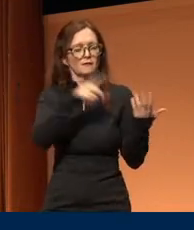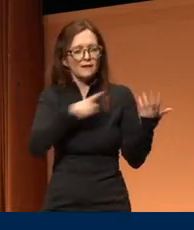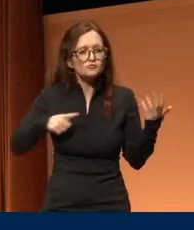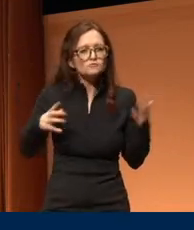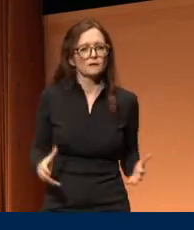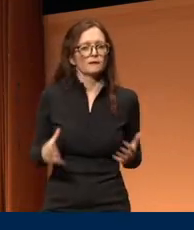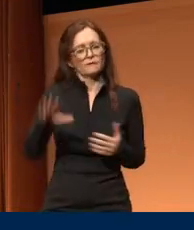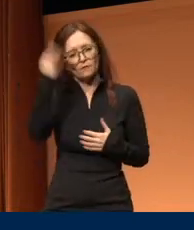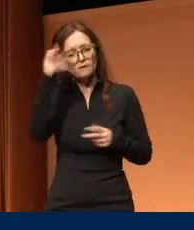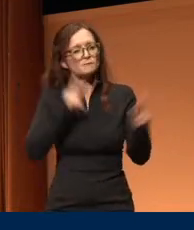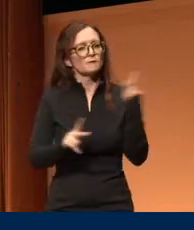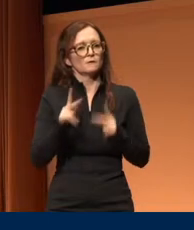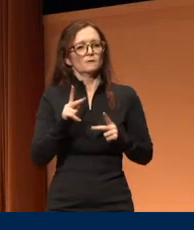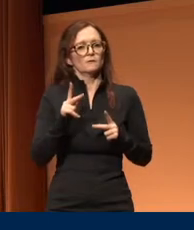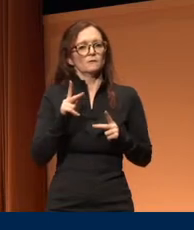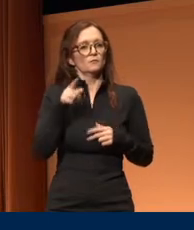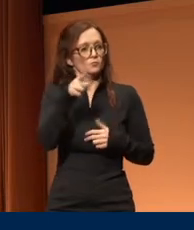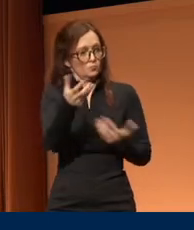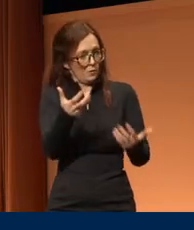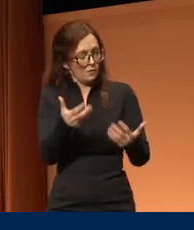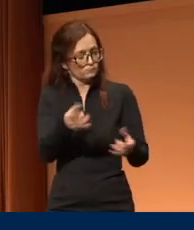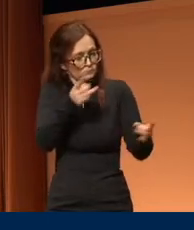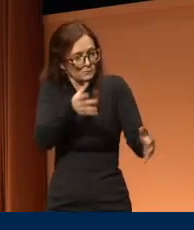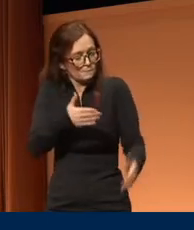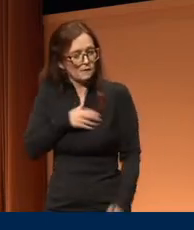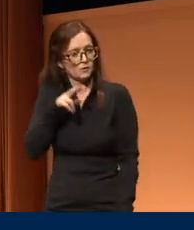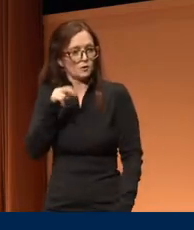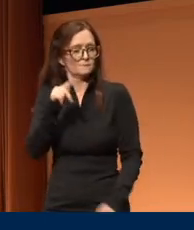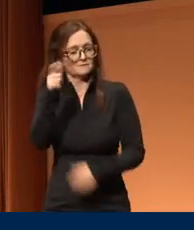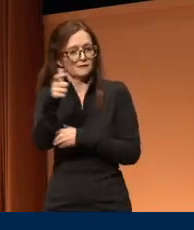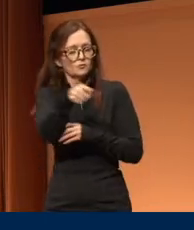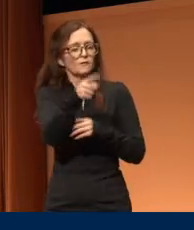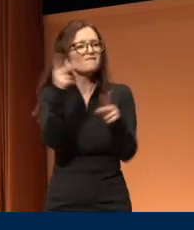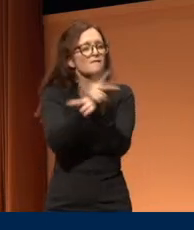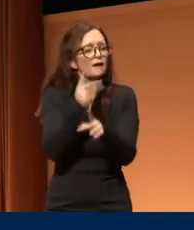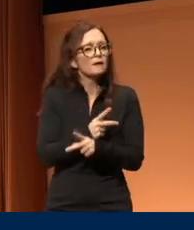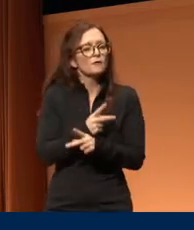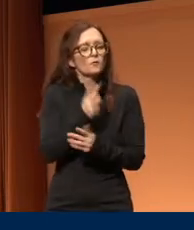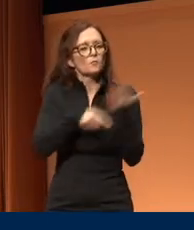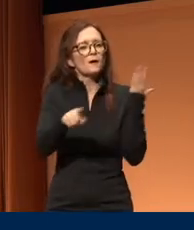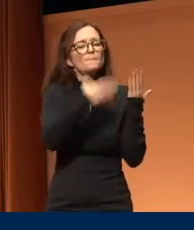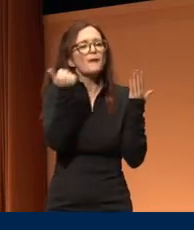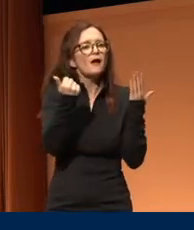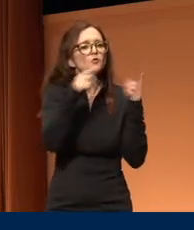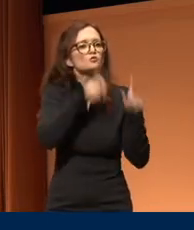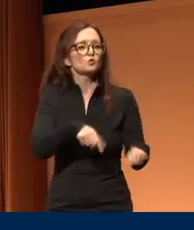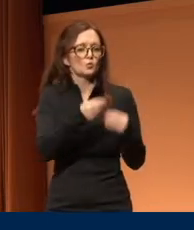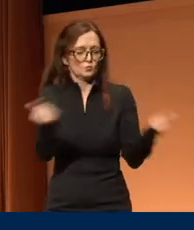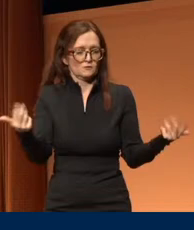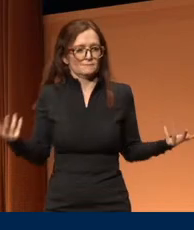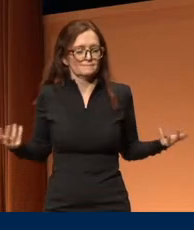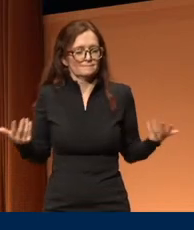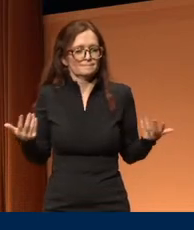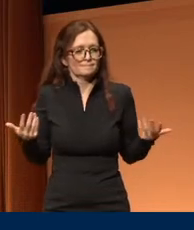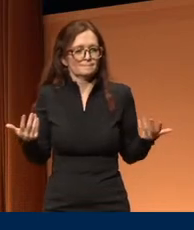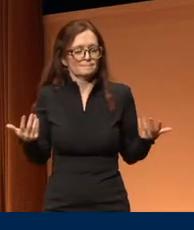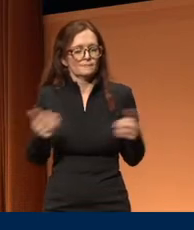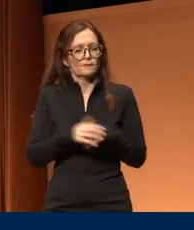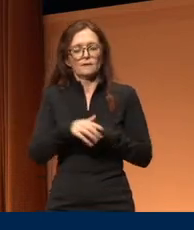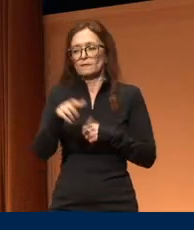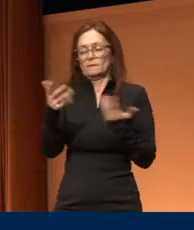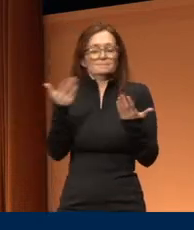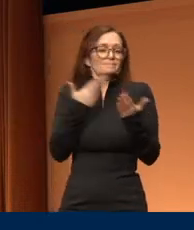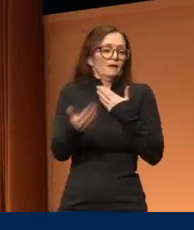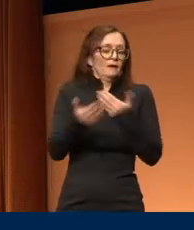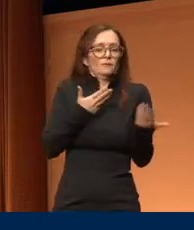people. You hate my carbon tax? Well, you go and figure out a better solution. Needless